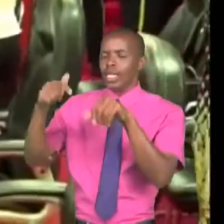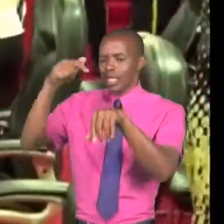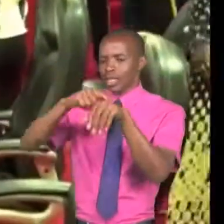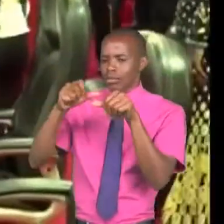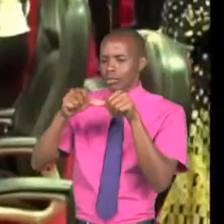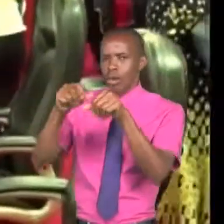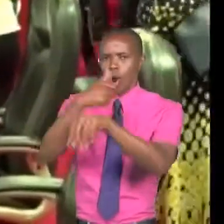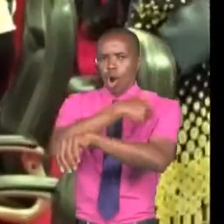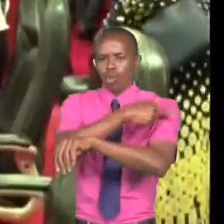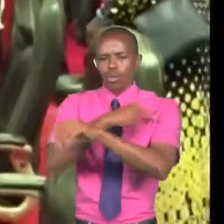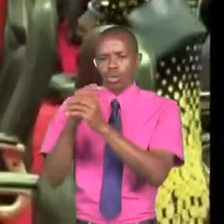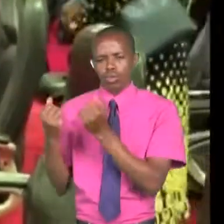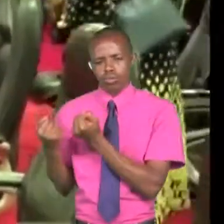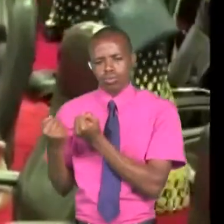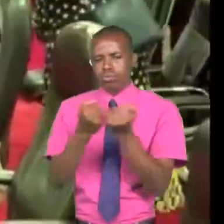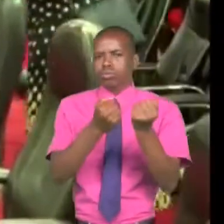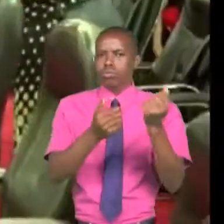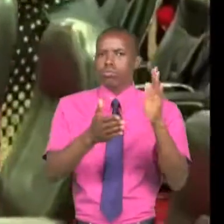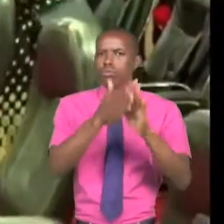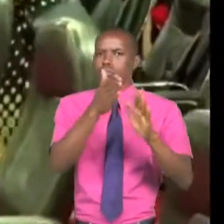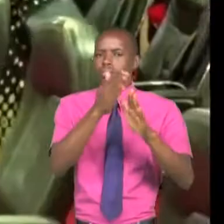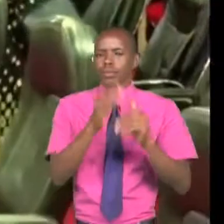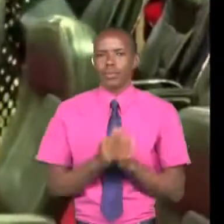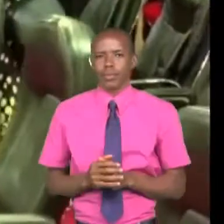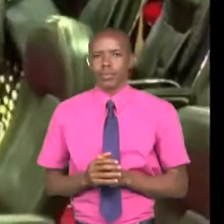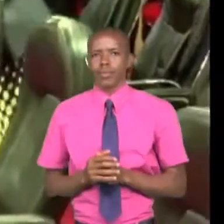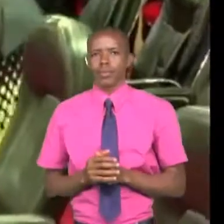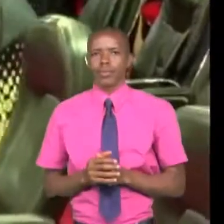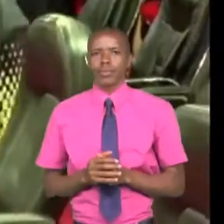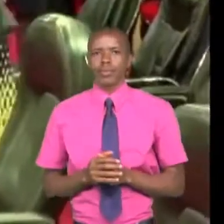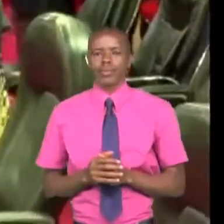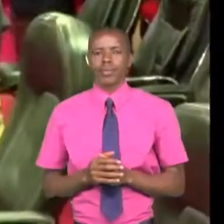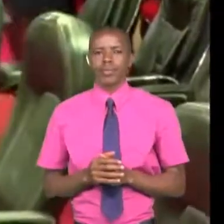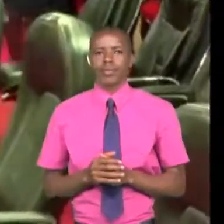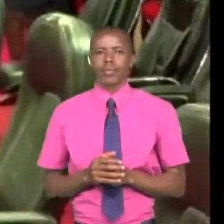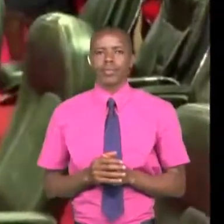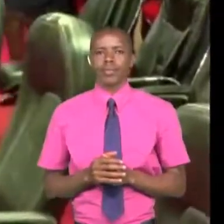to the hospital. Emmanuel Terrer, Switch TV.